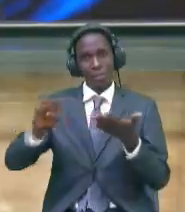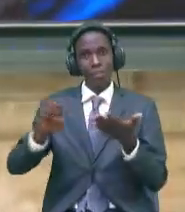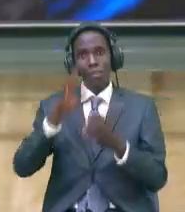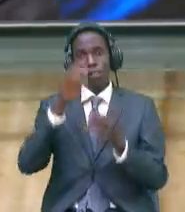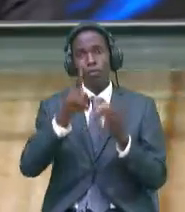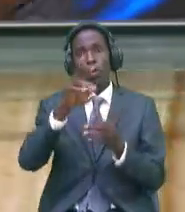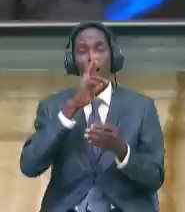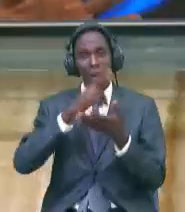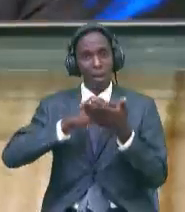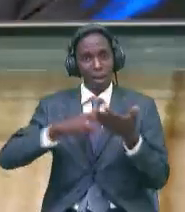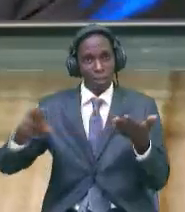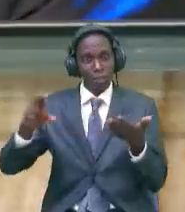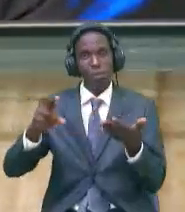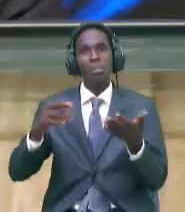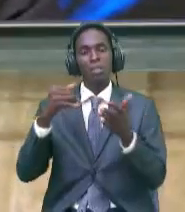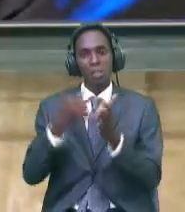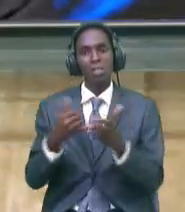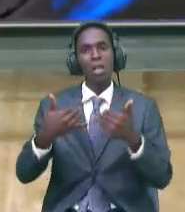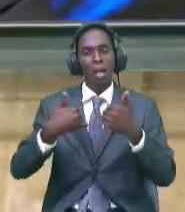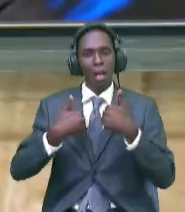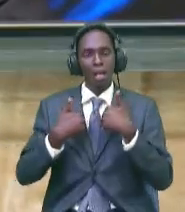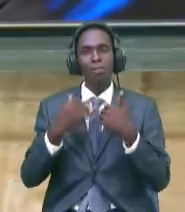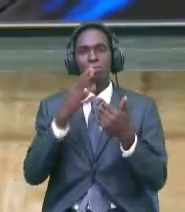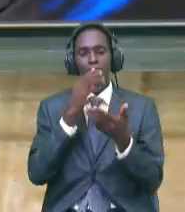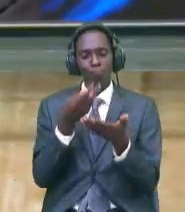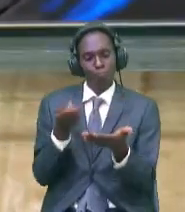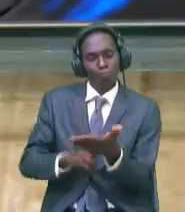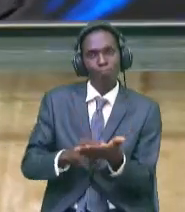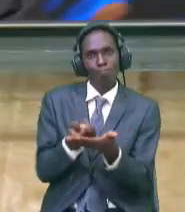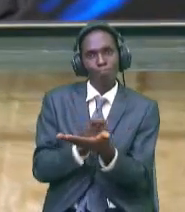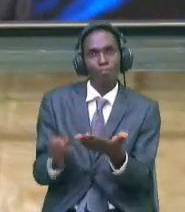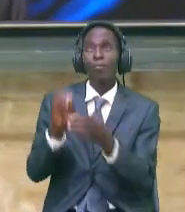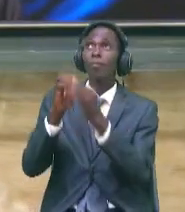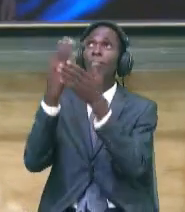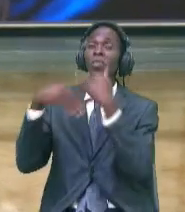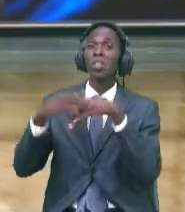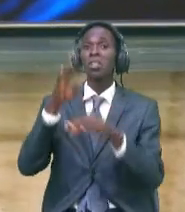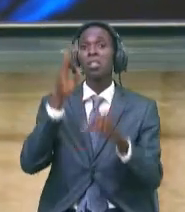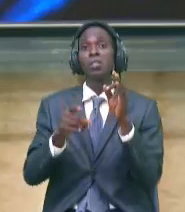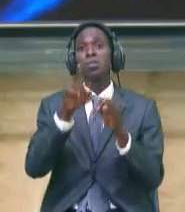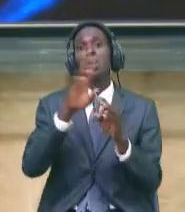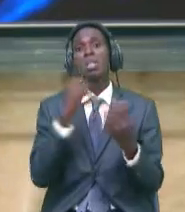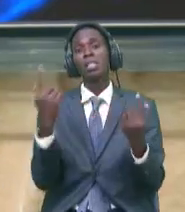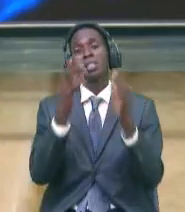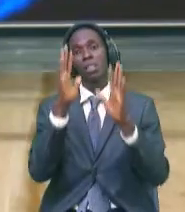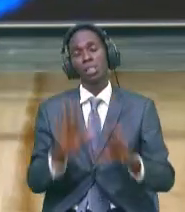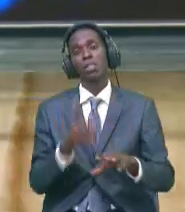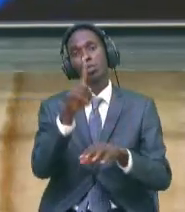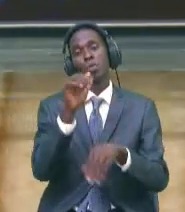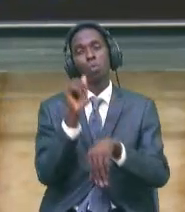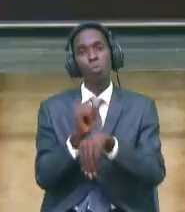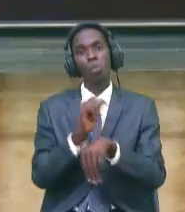you are given has no record in heaven. If you're a sinner and you're living in sin, and the work you're doing